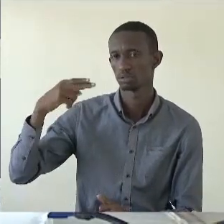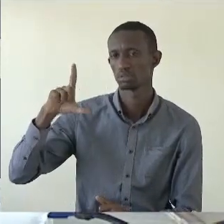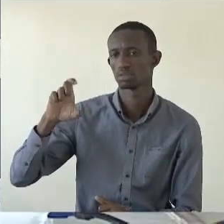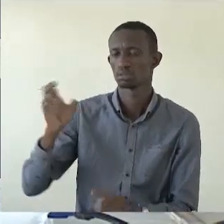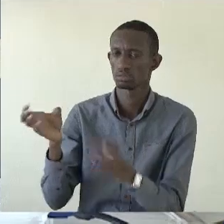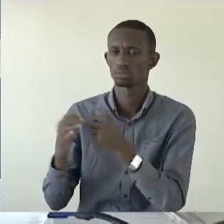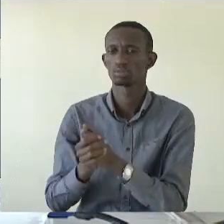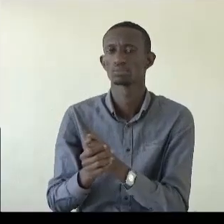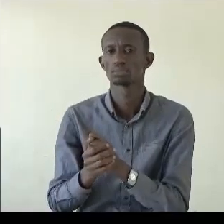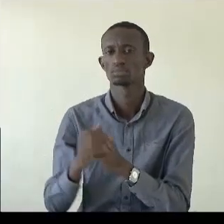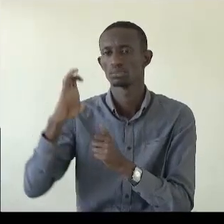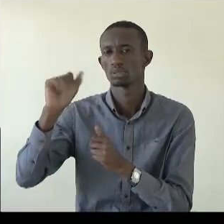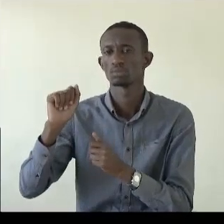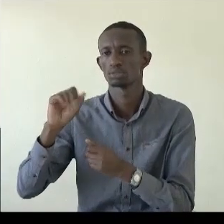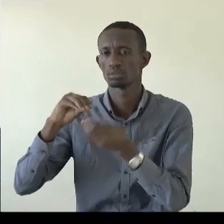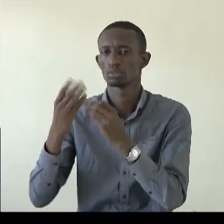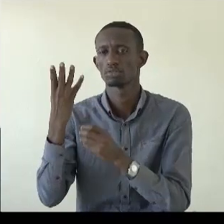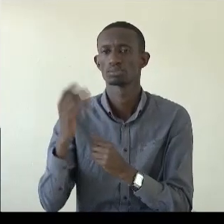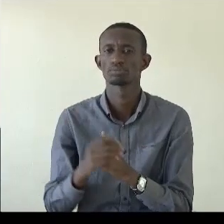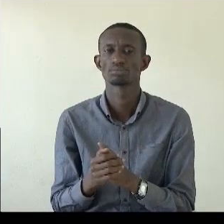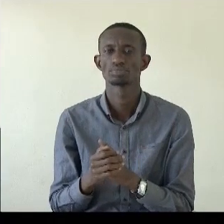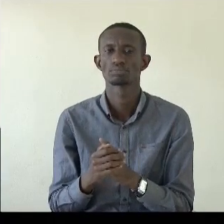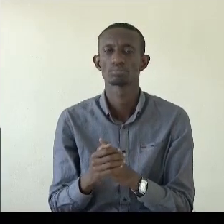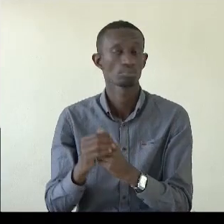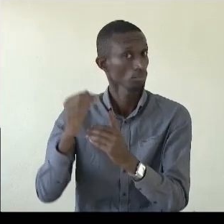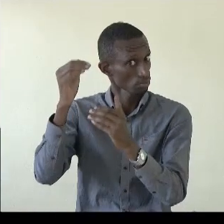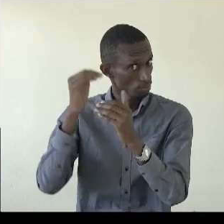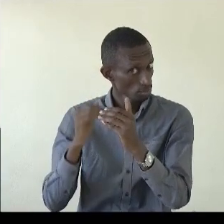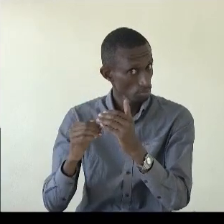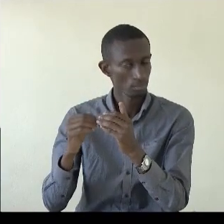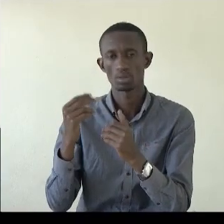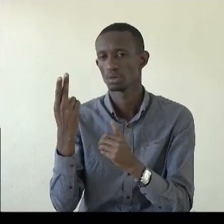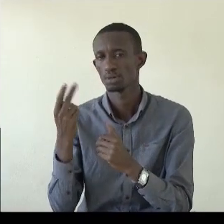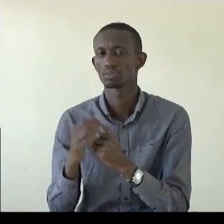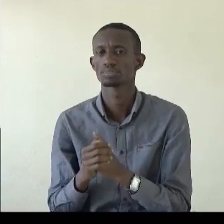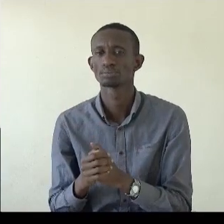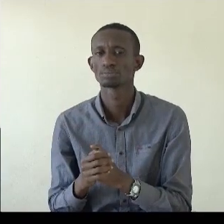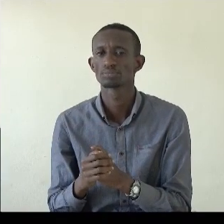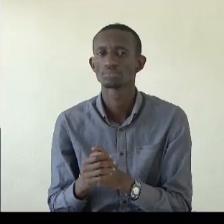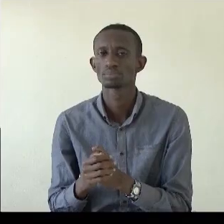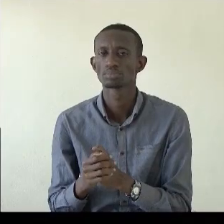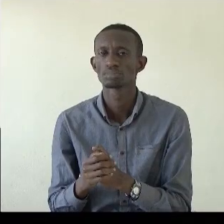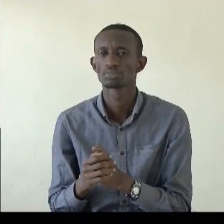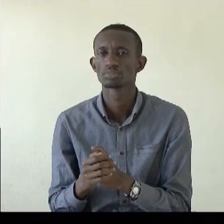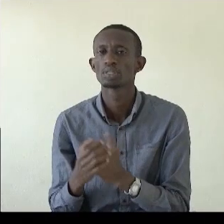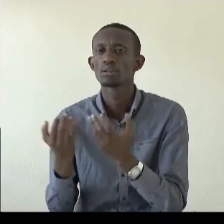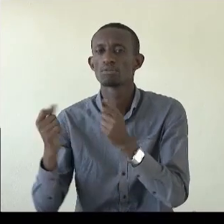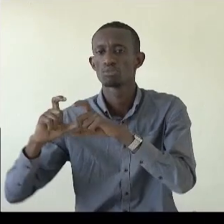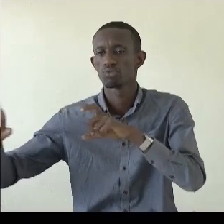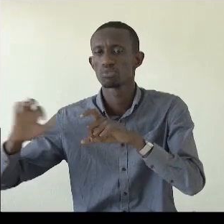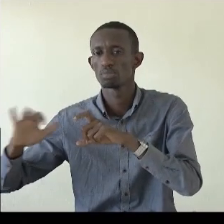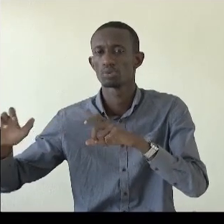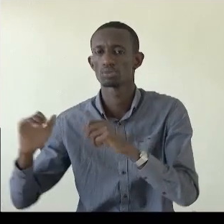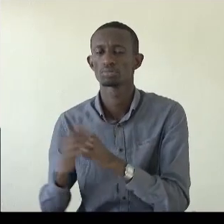4. So let's continue and say Roman 2 says state the formula of the molecule which attacks the benzene